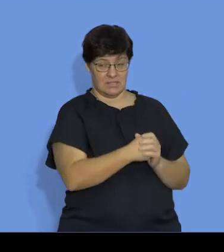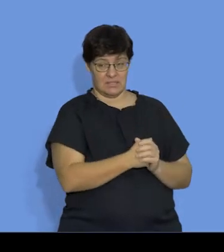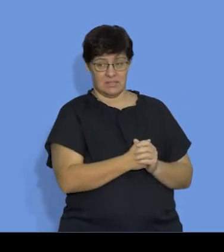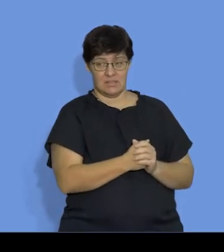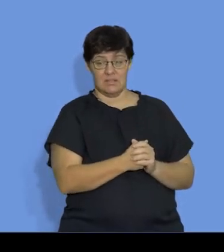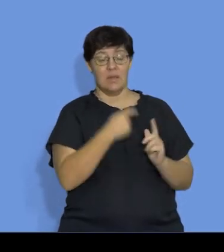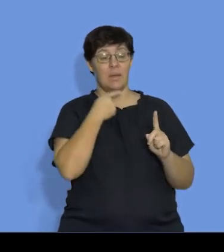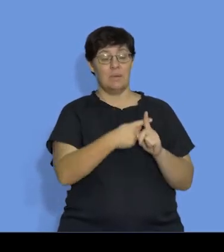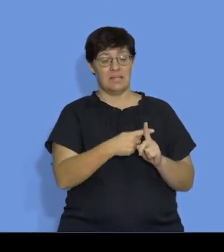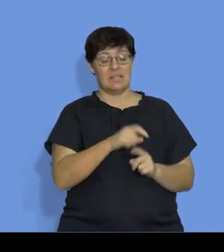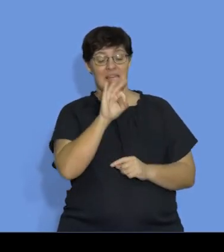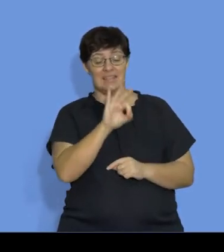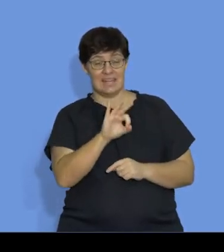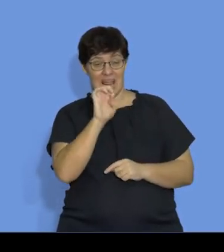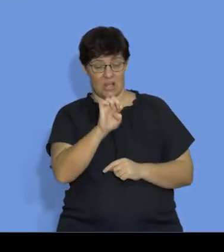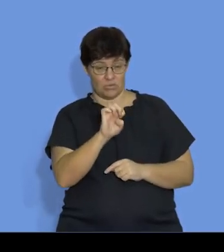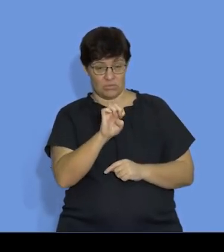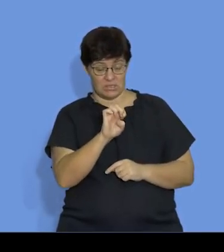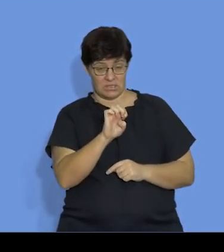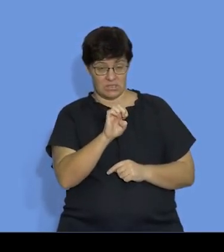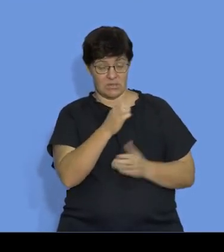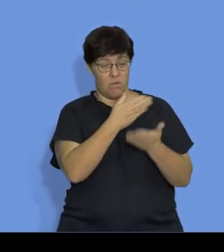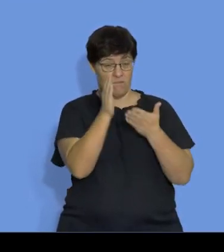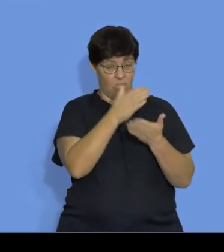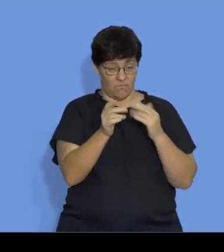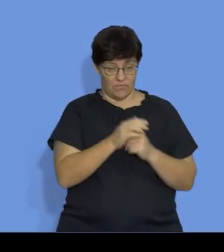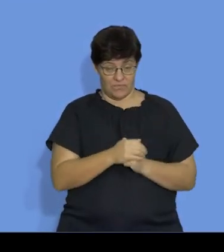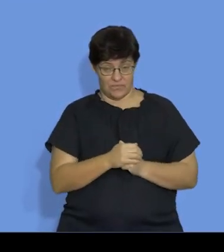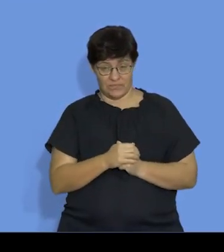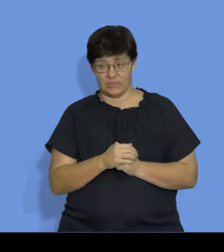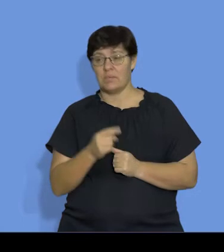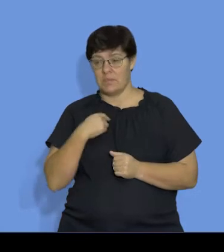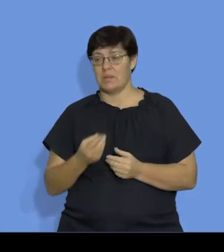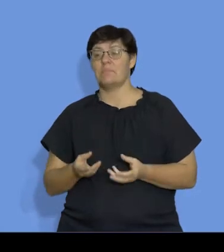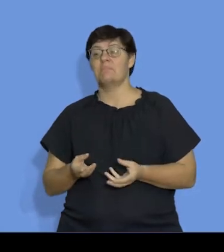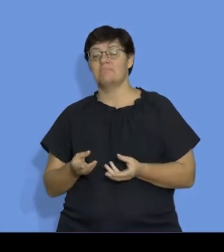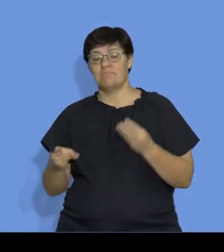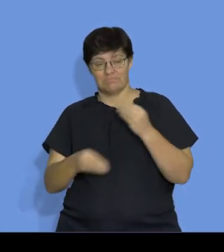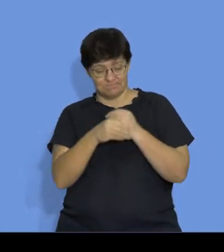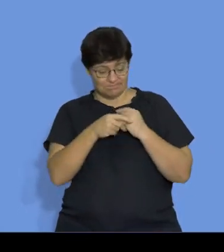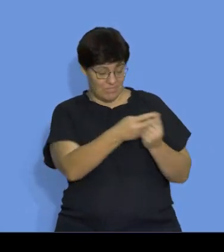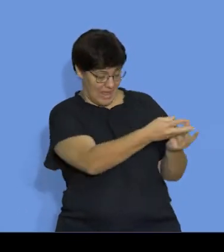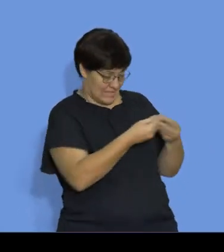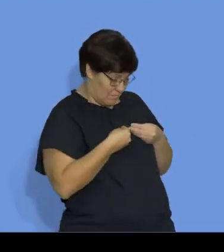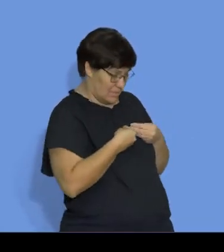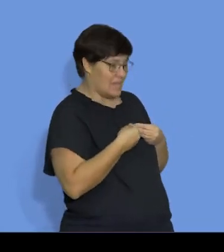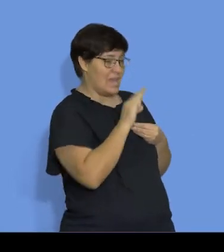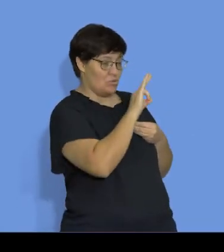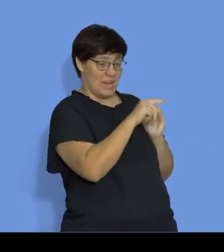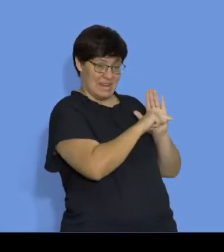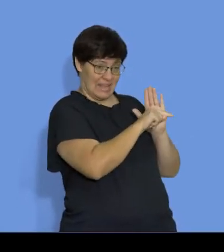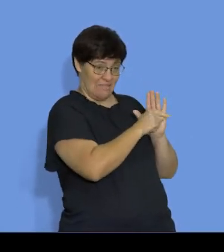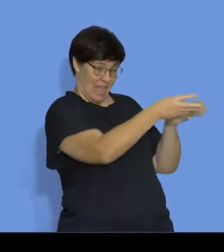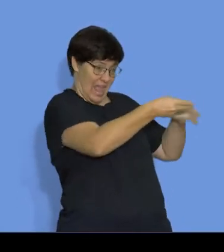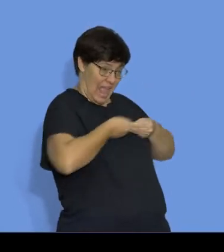plus 3 electrons, okay, it gives us iron. All right? So what has